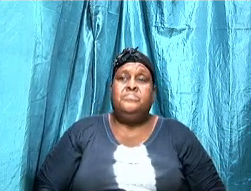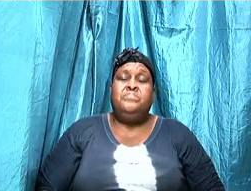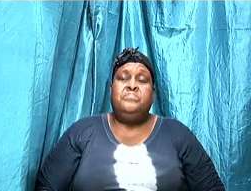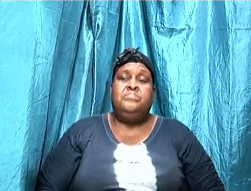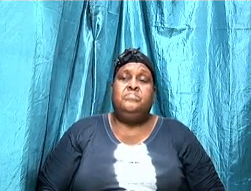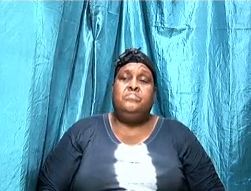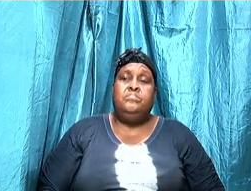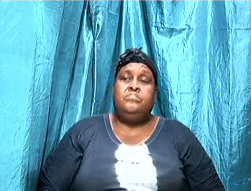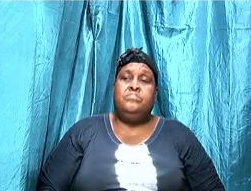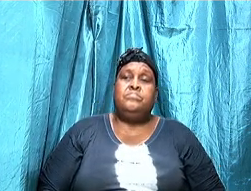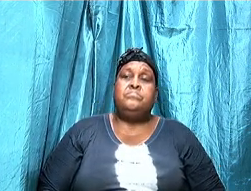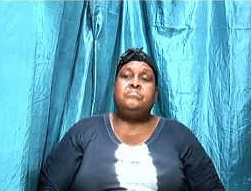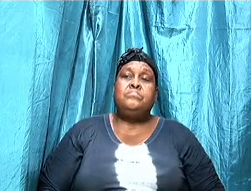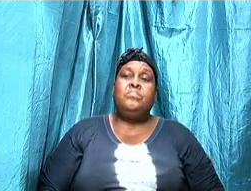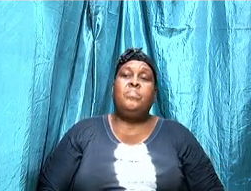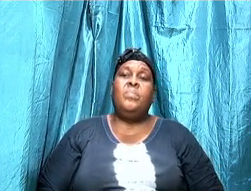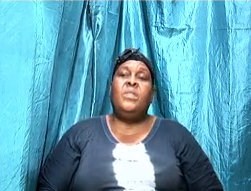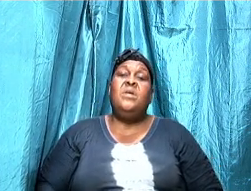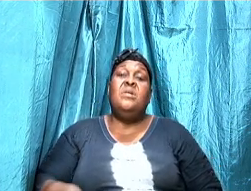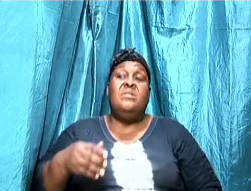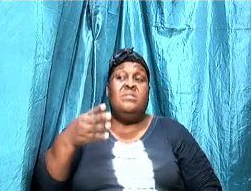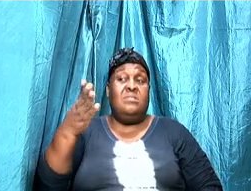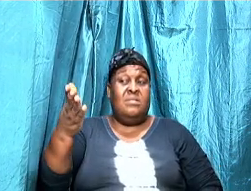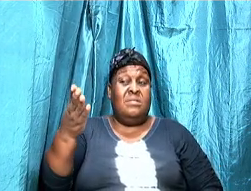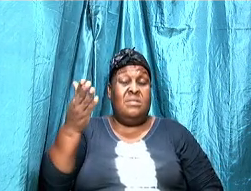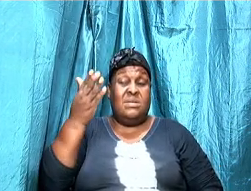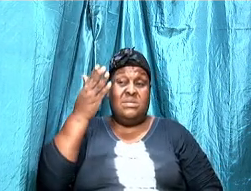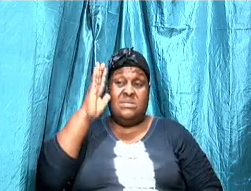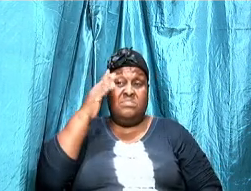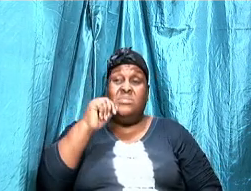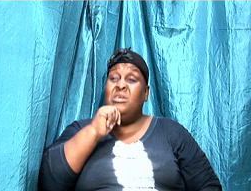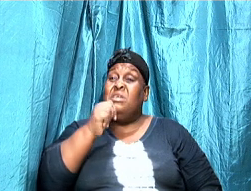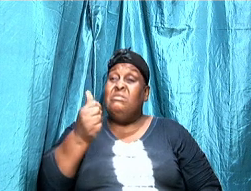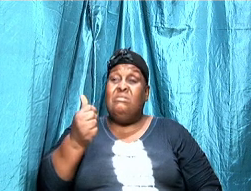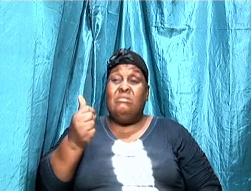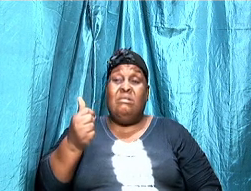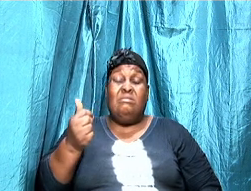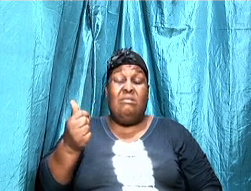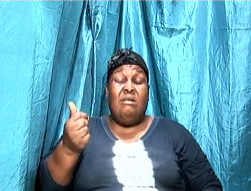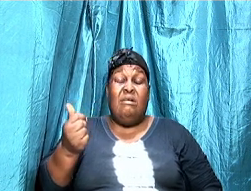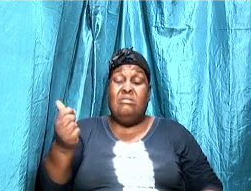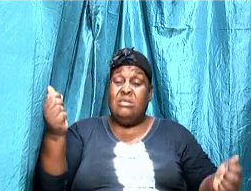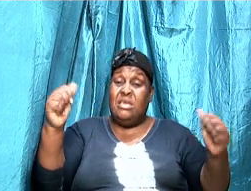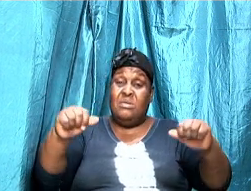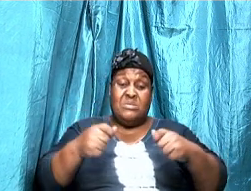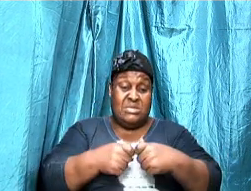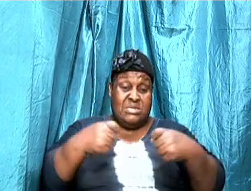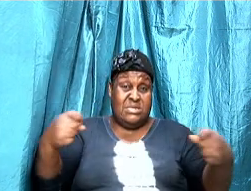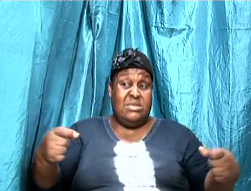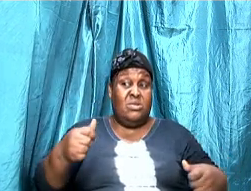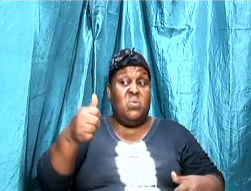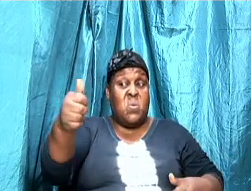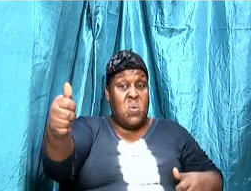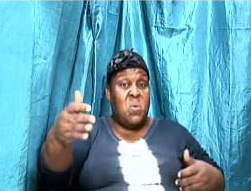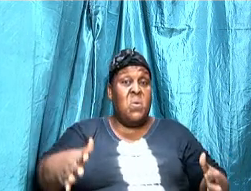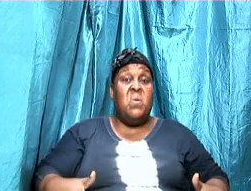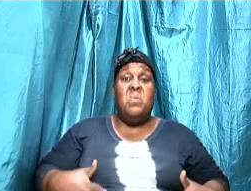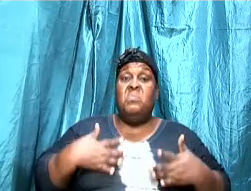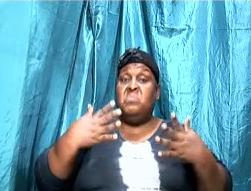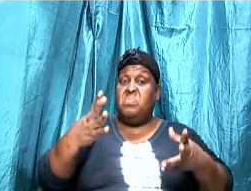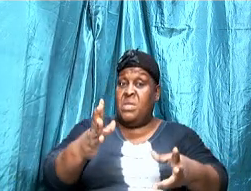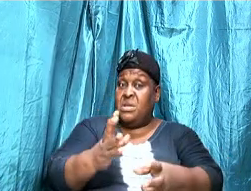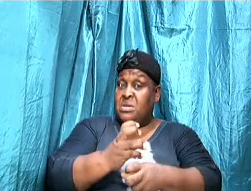moralizers. They are seemingly unable to identify sin in their own lives, but they take